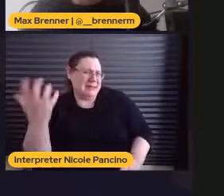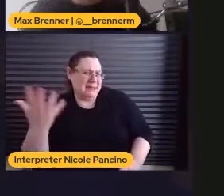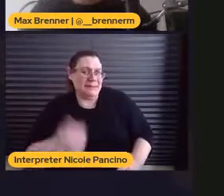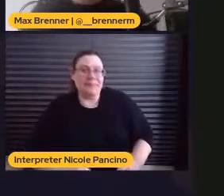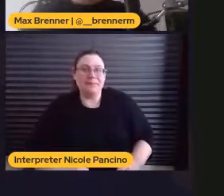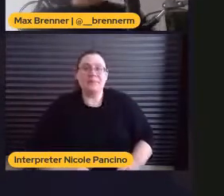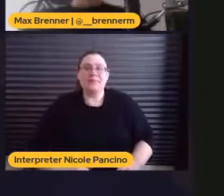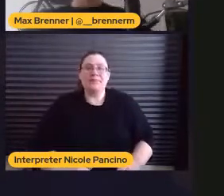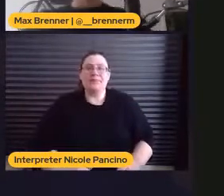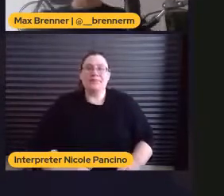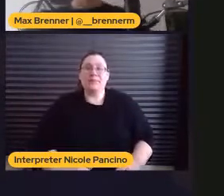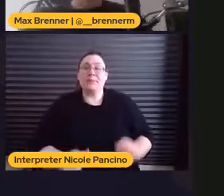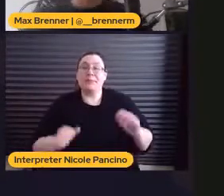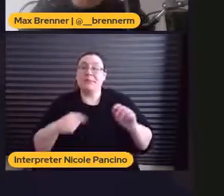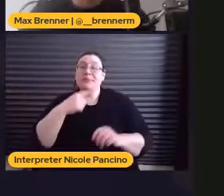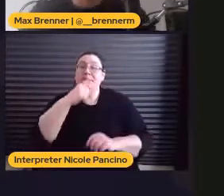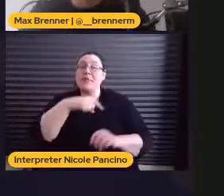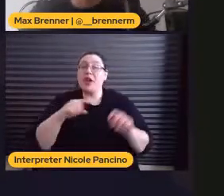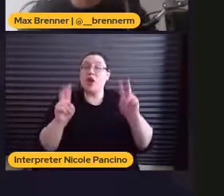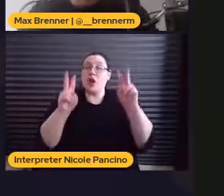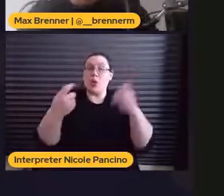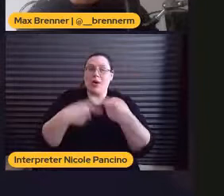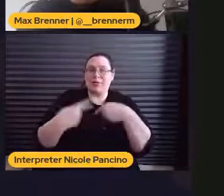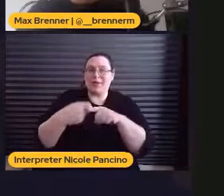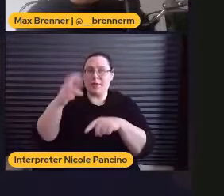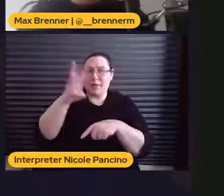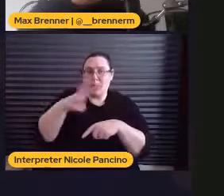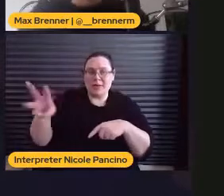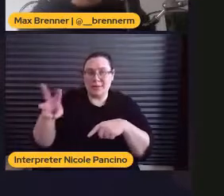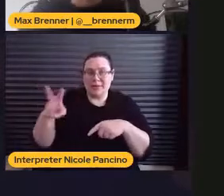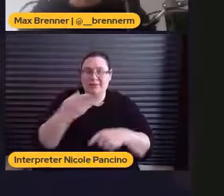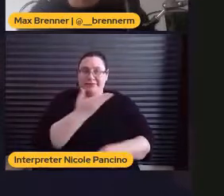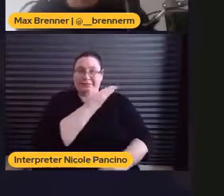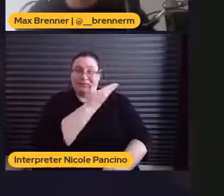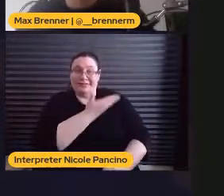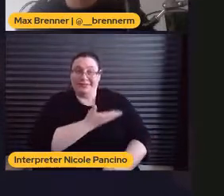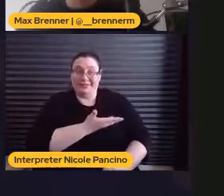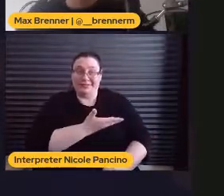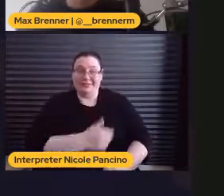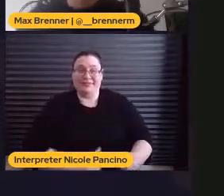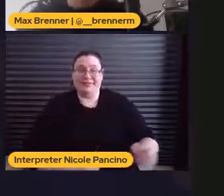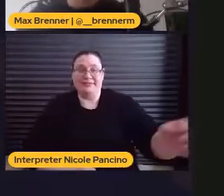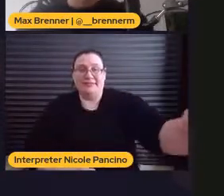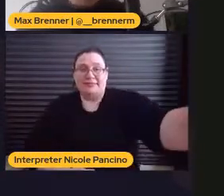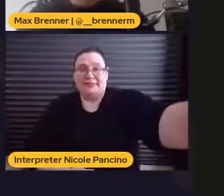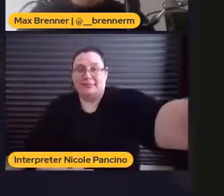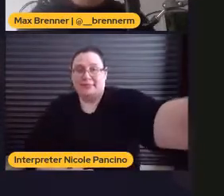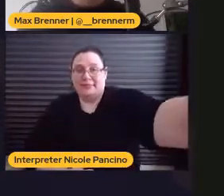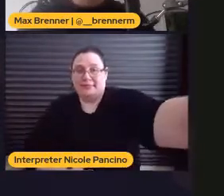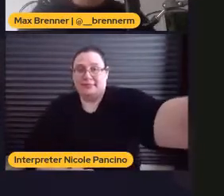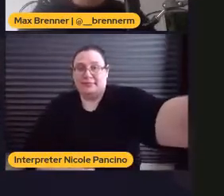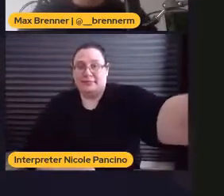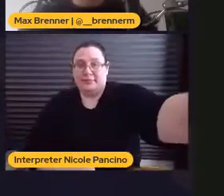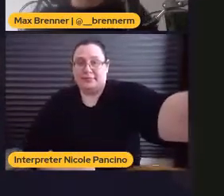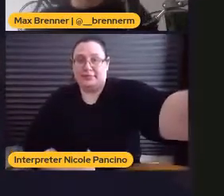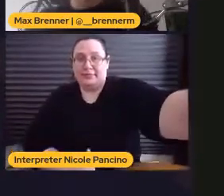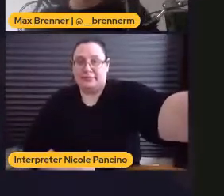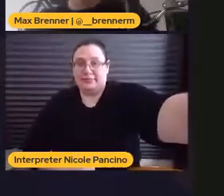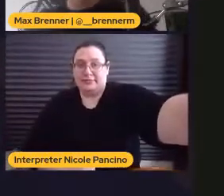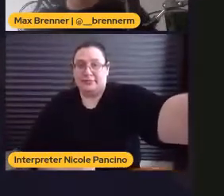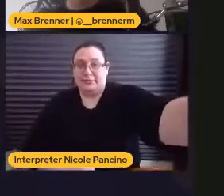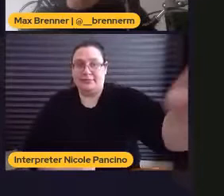Starting with a quote from the website. So CDKs is a software development framework for defining Kubernetes applications and